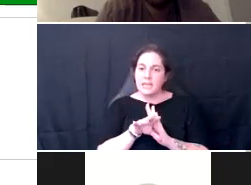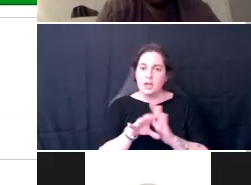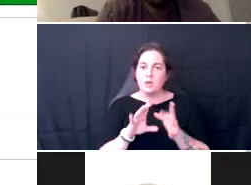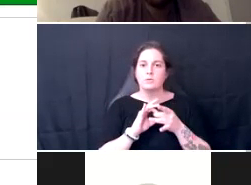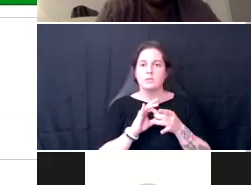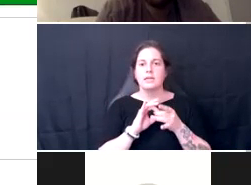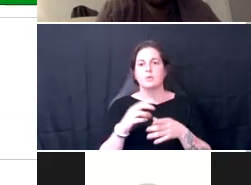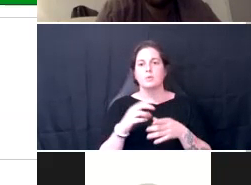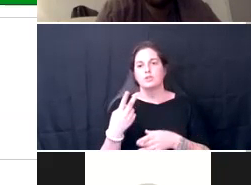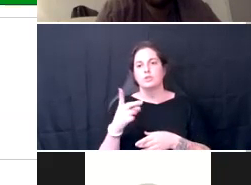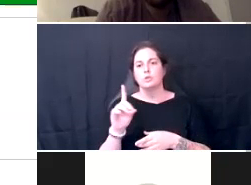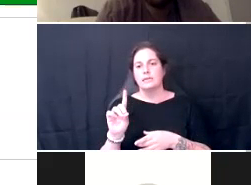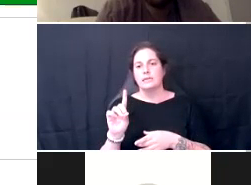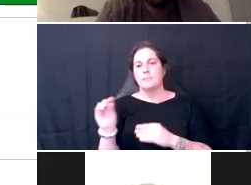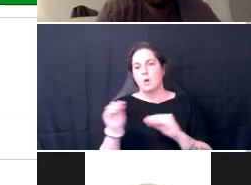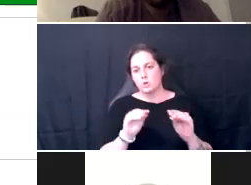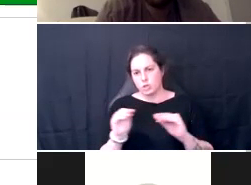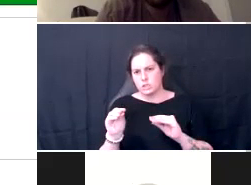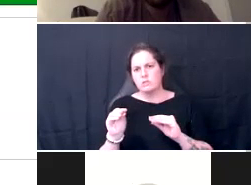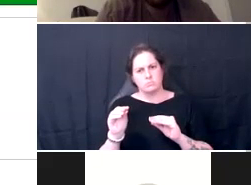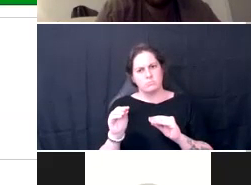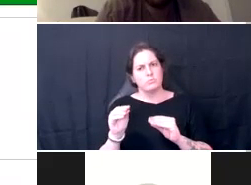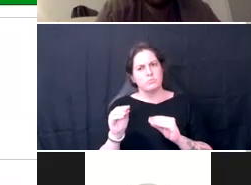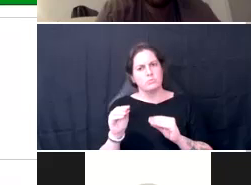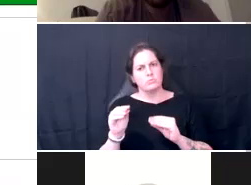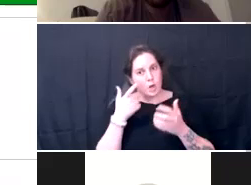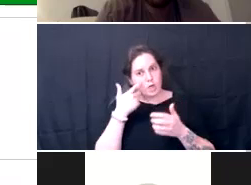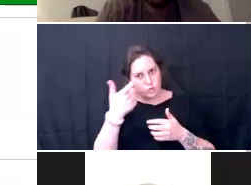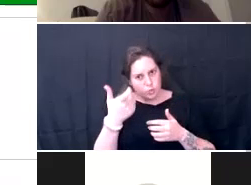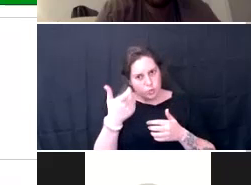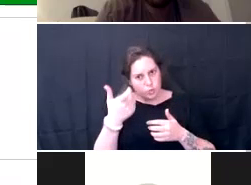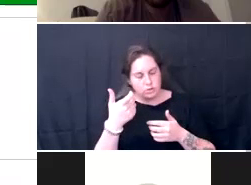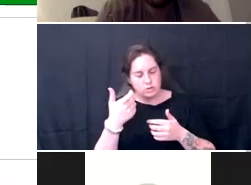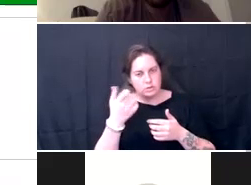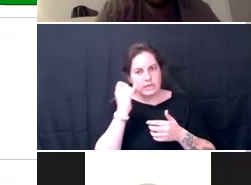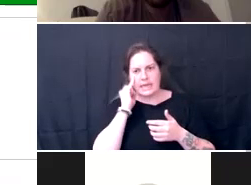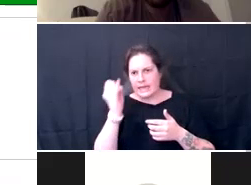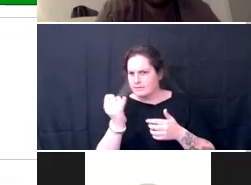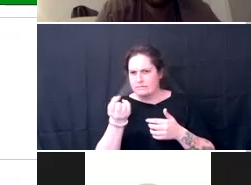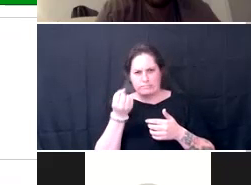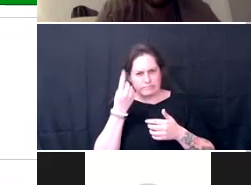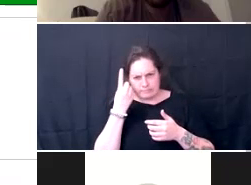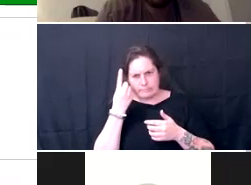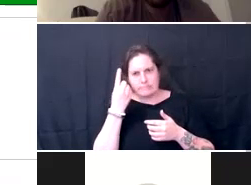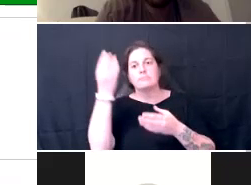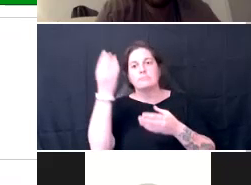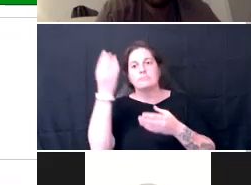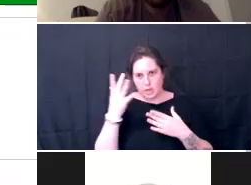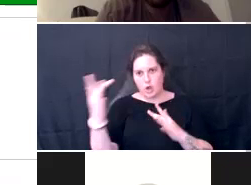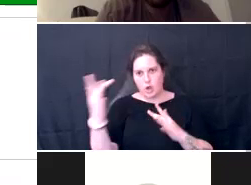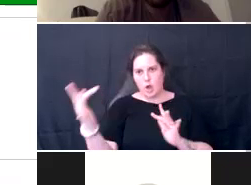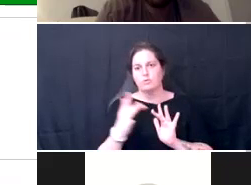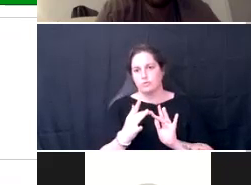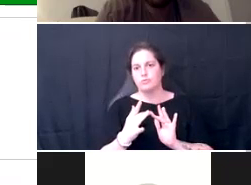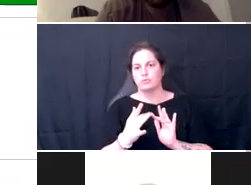motion. You want to take a look at those and then, again, get back to me if you have any questions. So what I'm going to do today is I'm